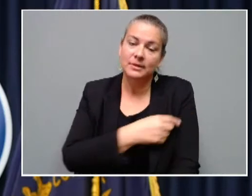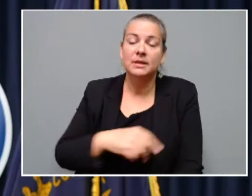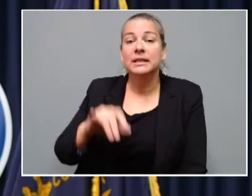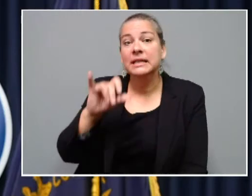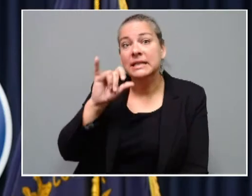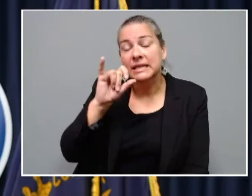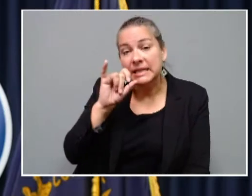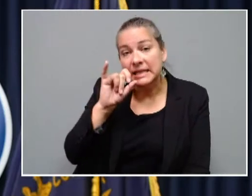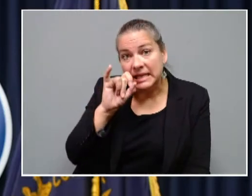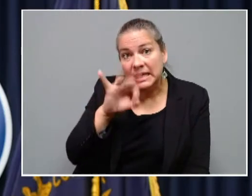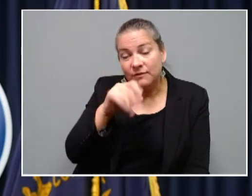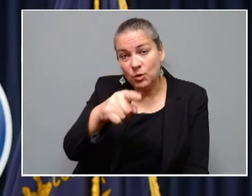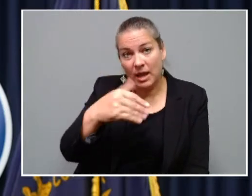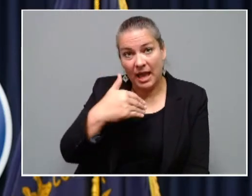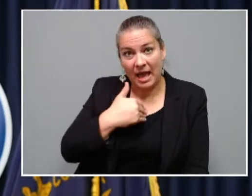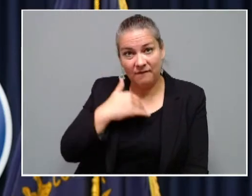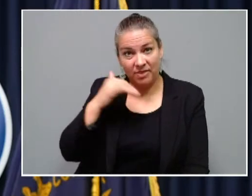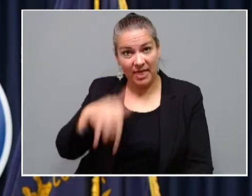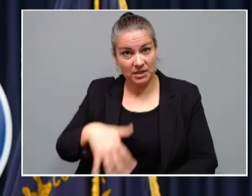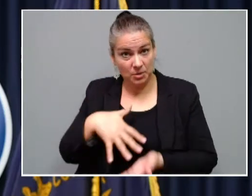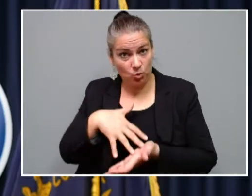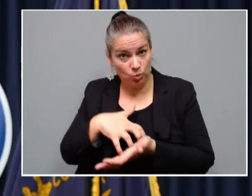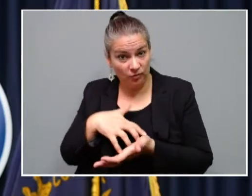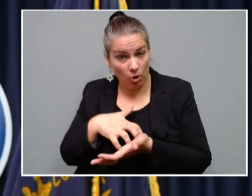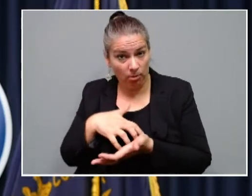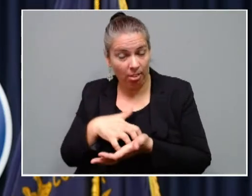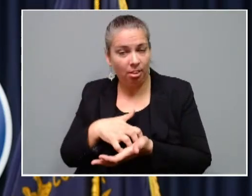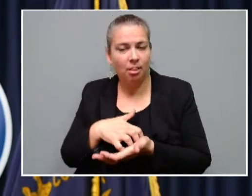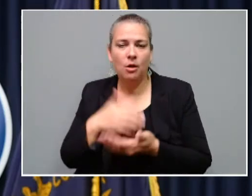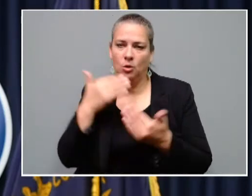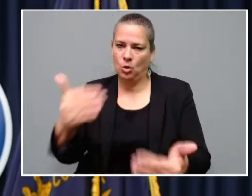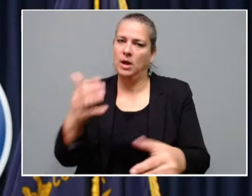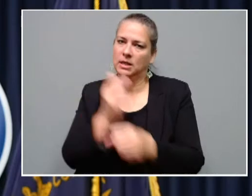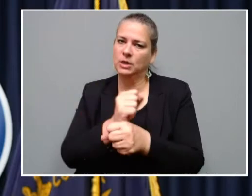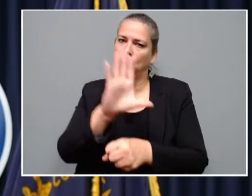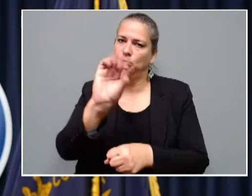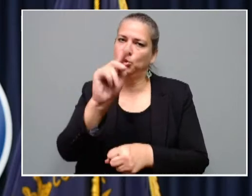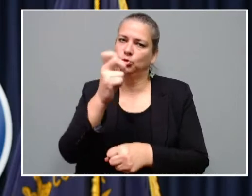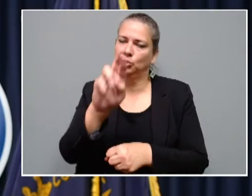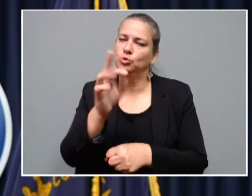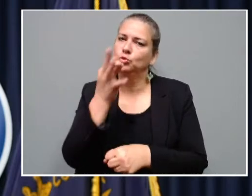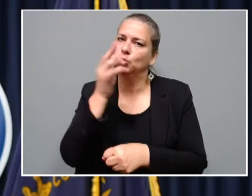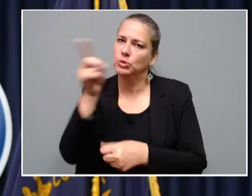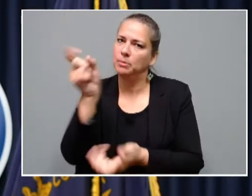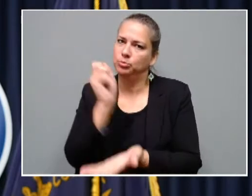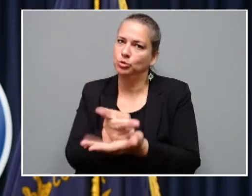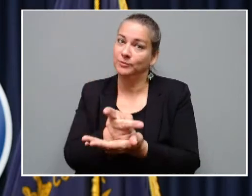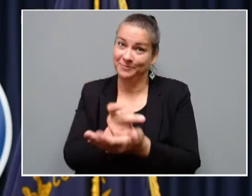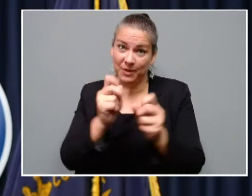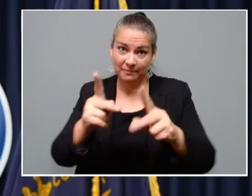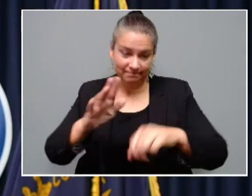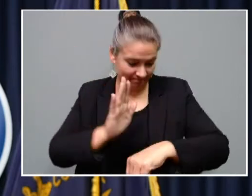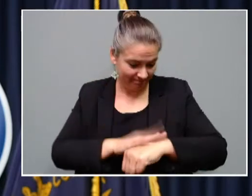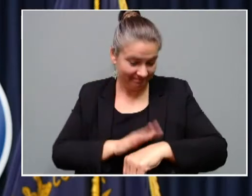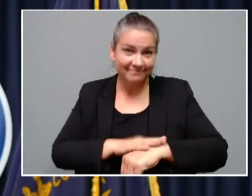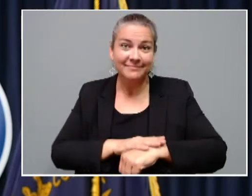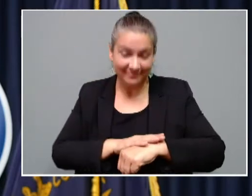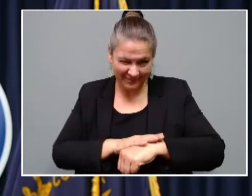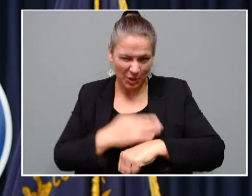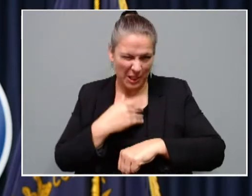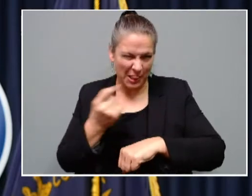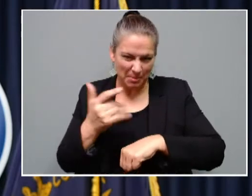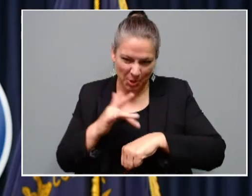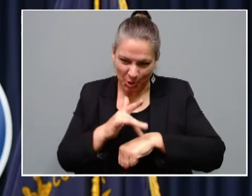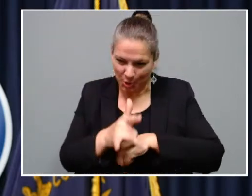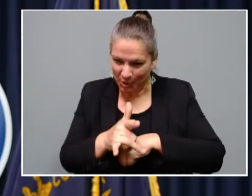those underlying conditions, certainly get that booster as soon as it is approved. All right, folks, we went just a little bit earlier